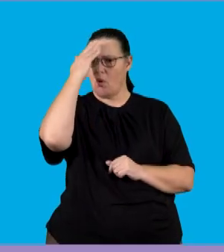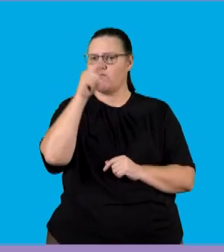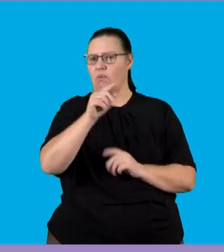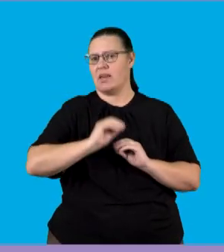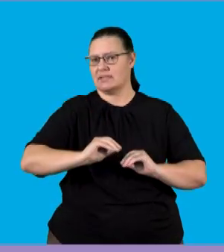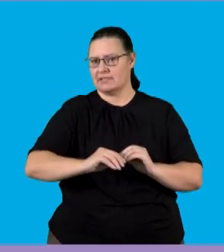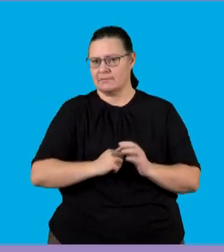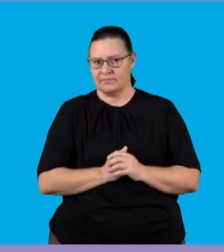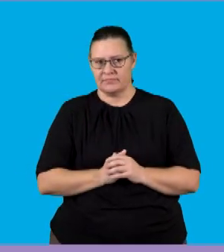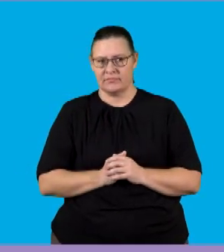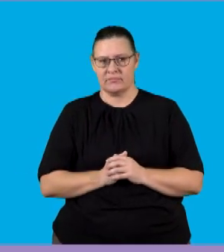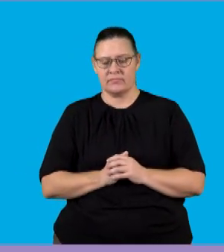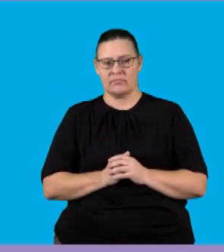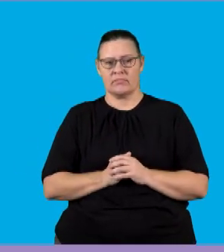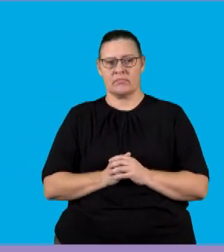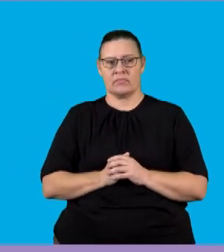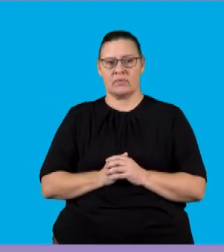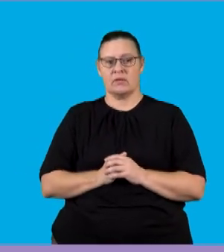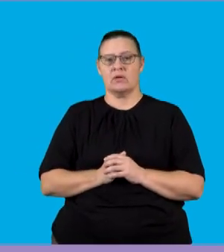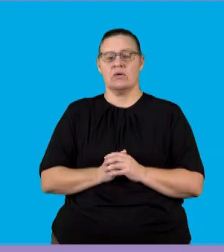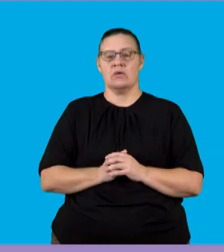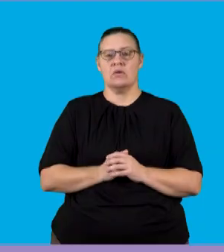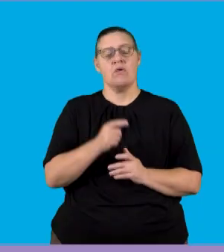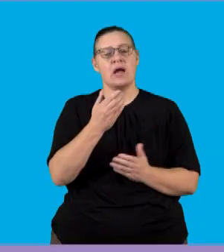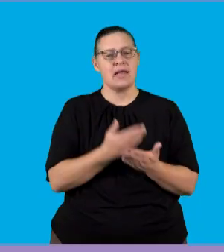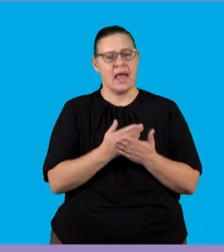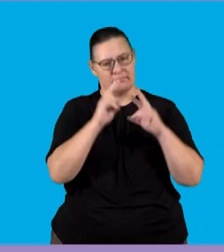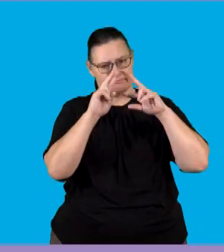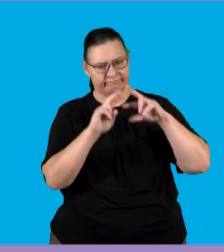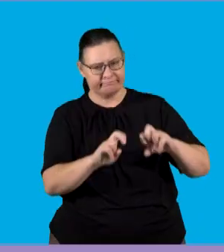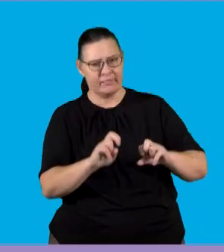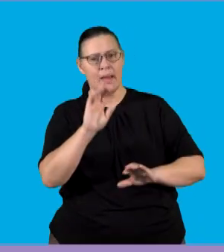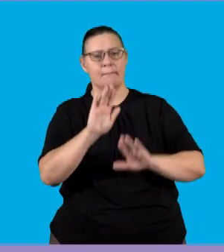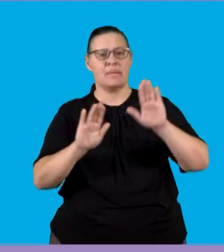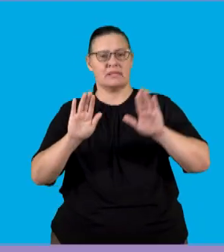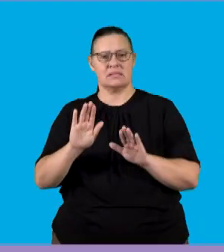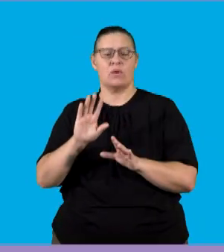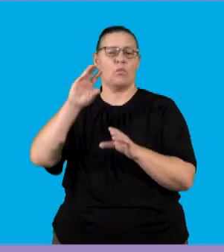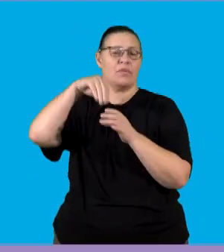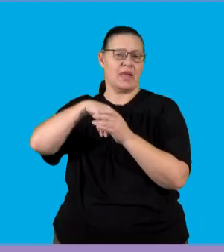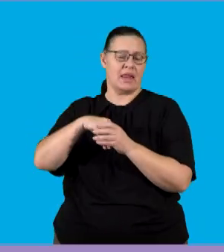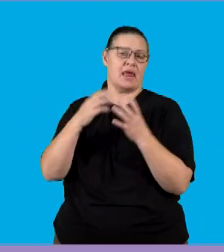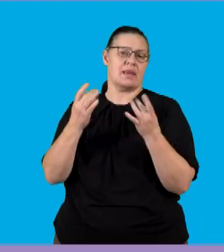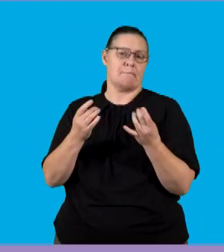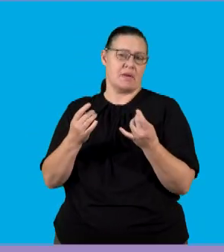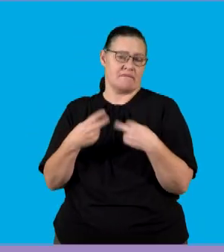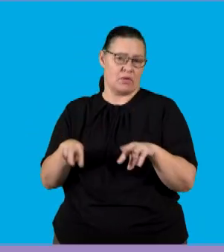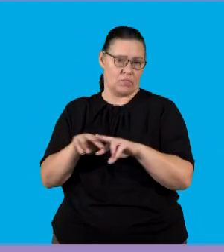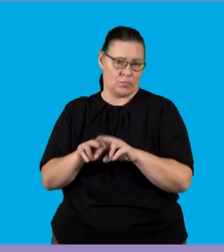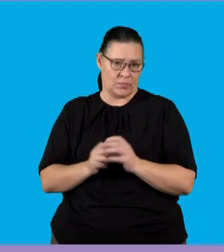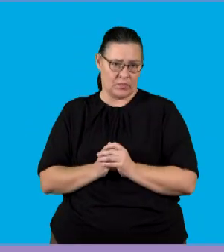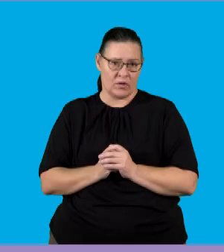for this lesson. So you must be able to investigate patterns within numeric